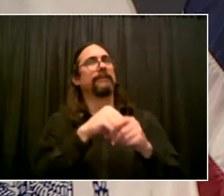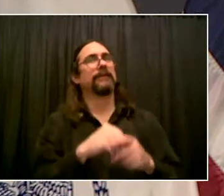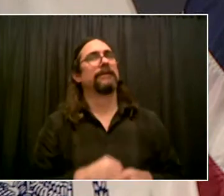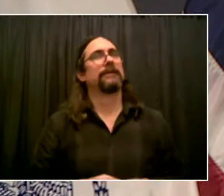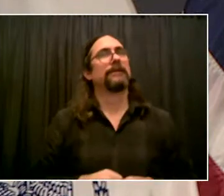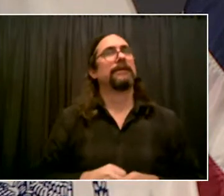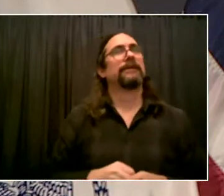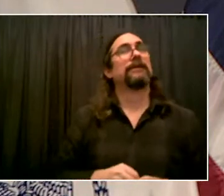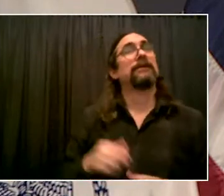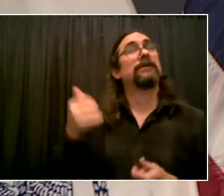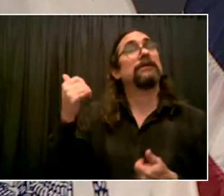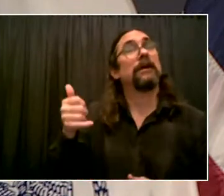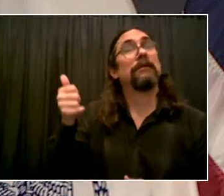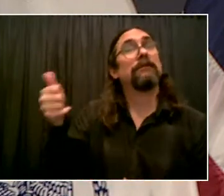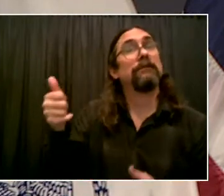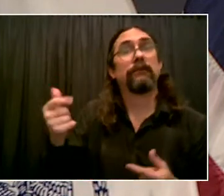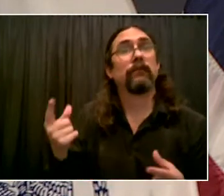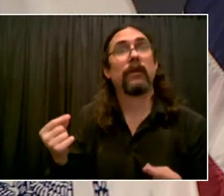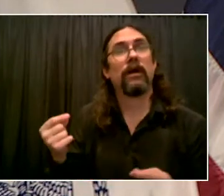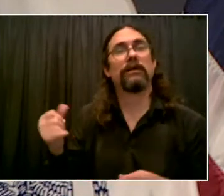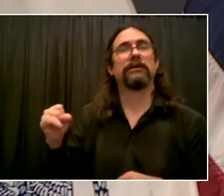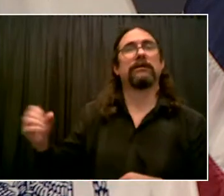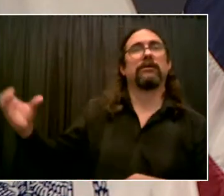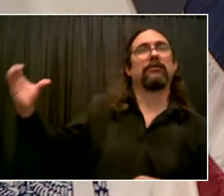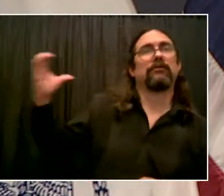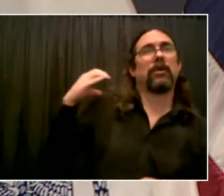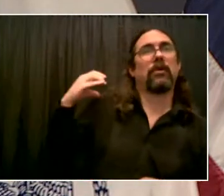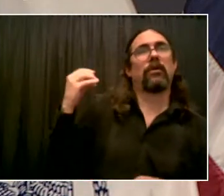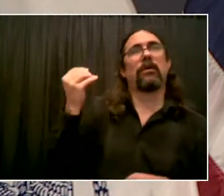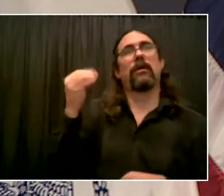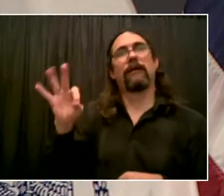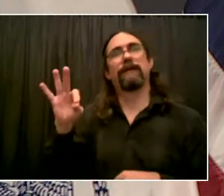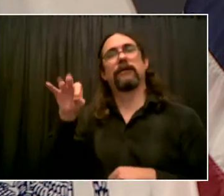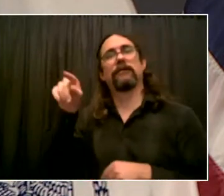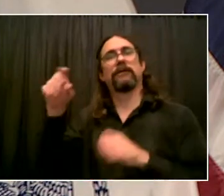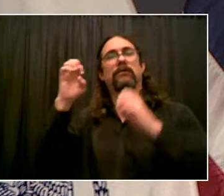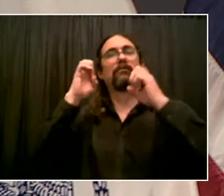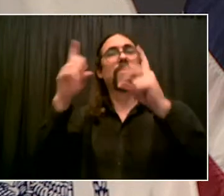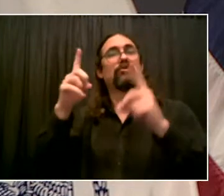My pleasure to introduce Assembly Member Mike Benedetto.